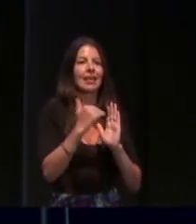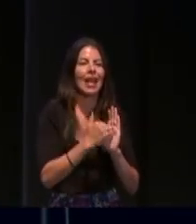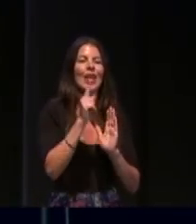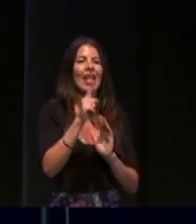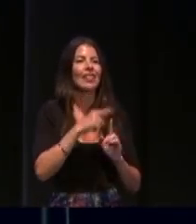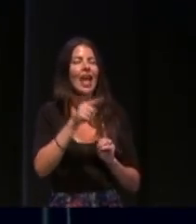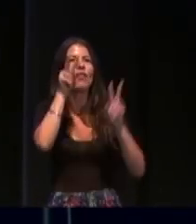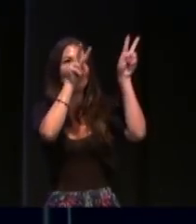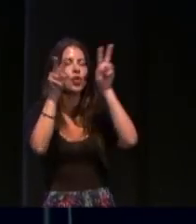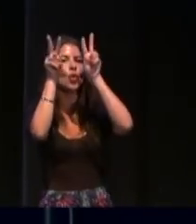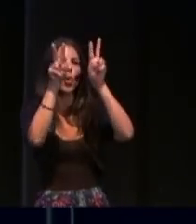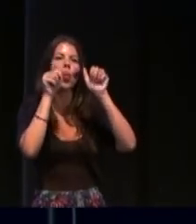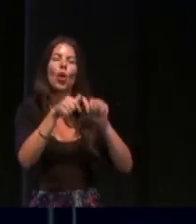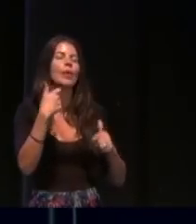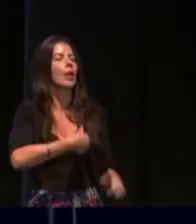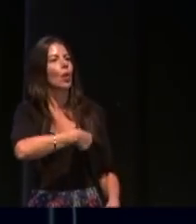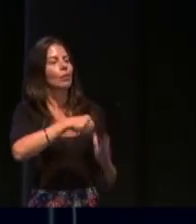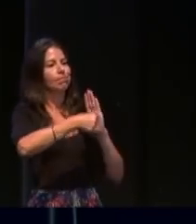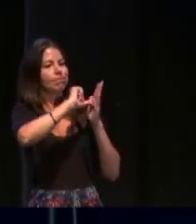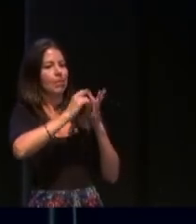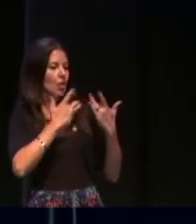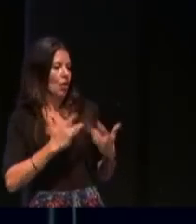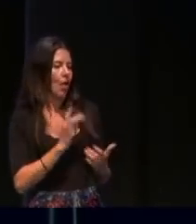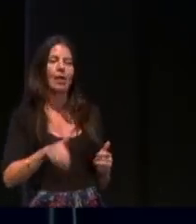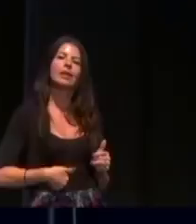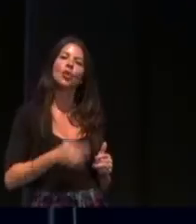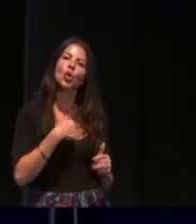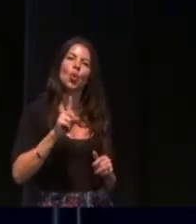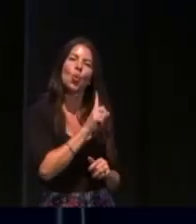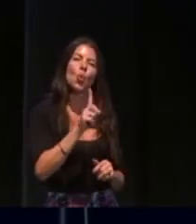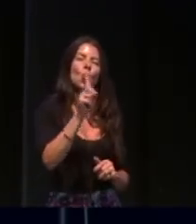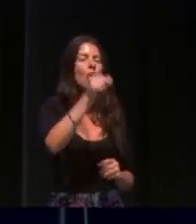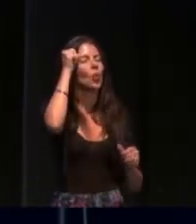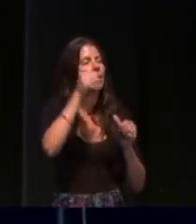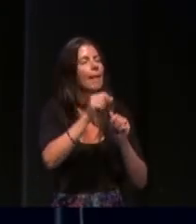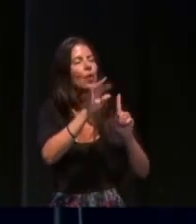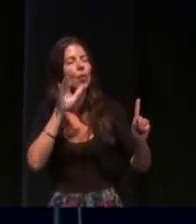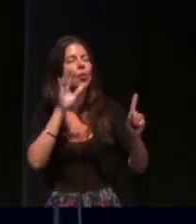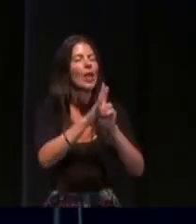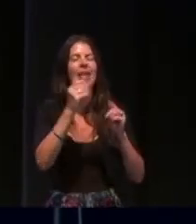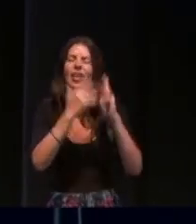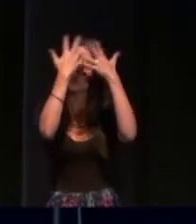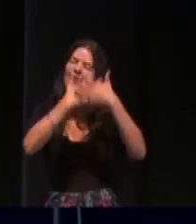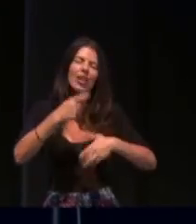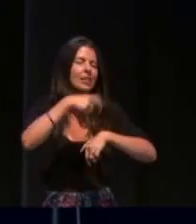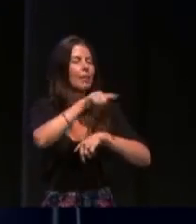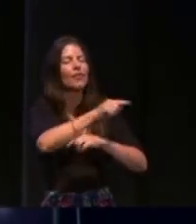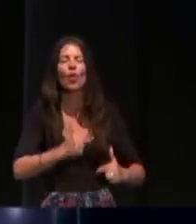view from the top will be indelibly imprinted on your heart and soul, and you'll walk with remembered radiance even during the darkest times of your